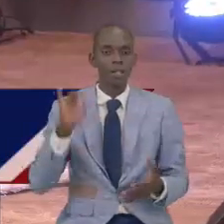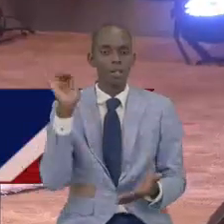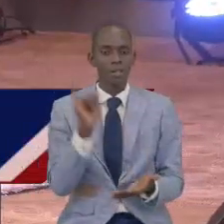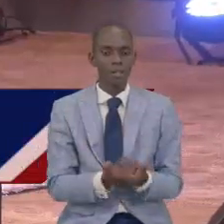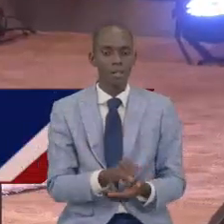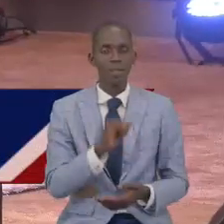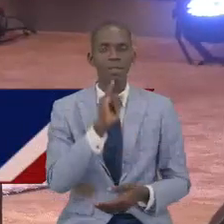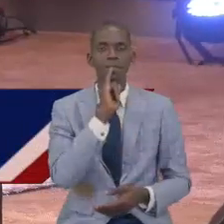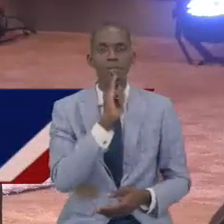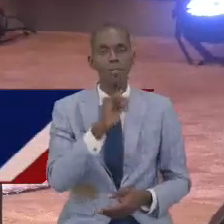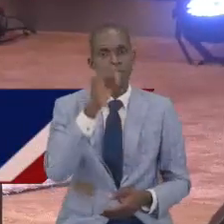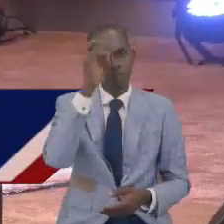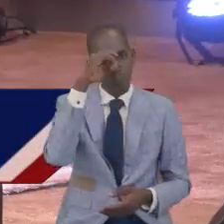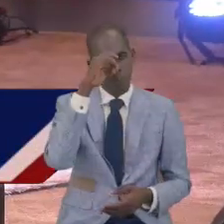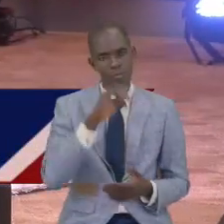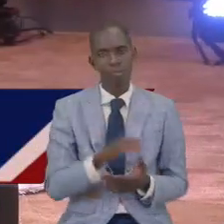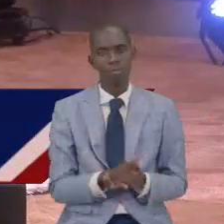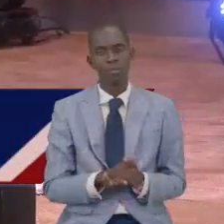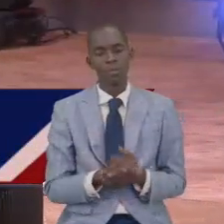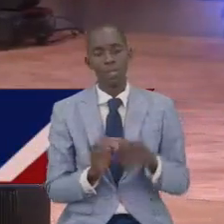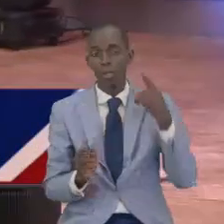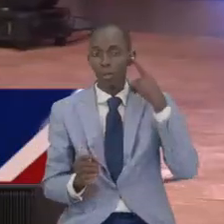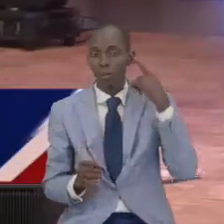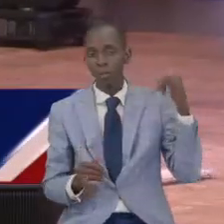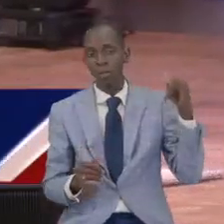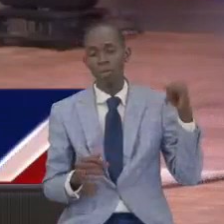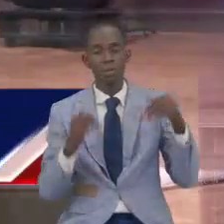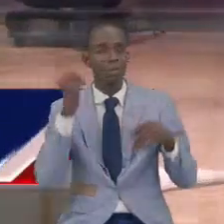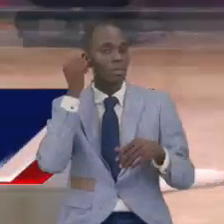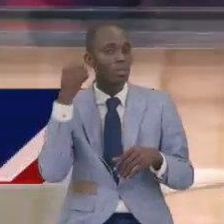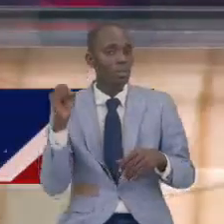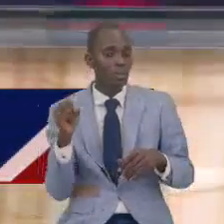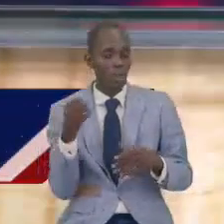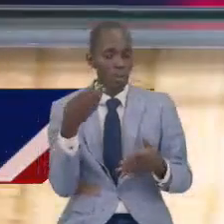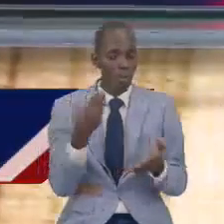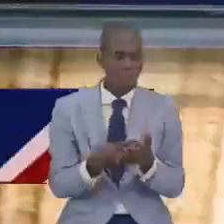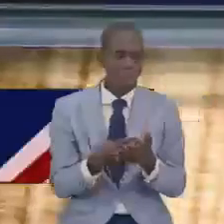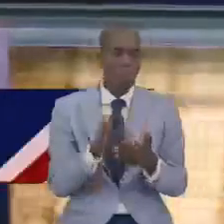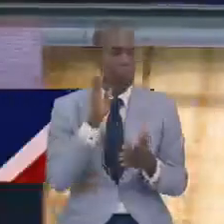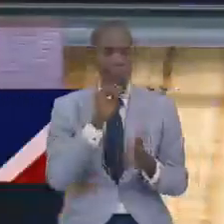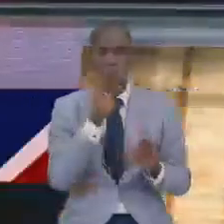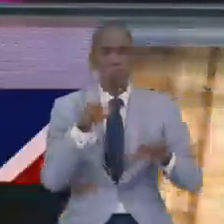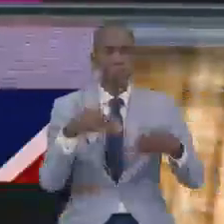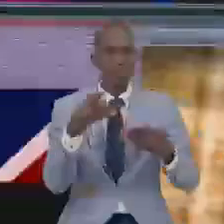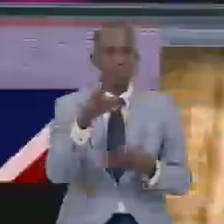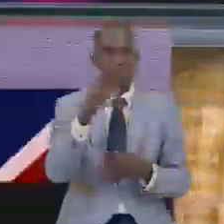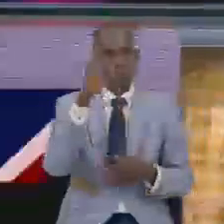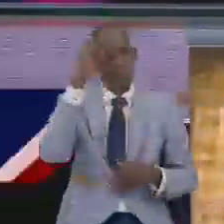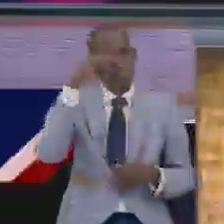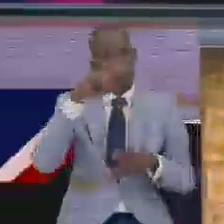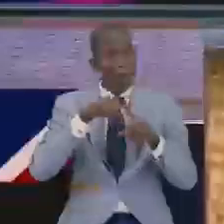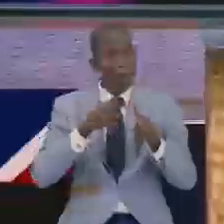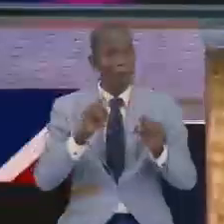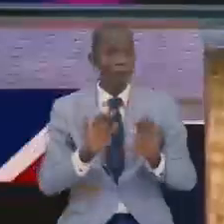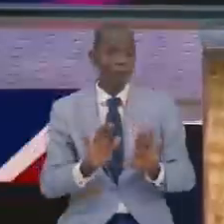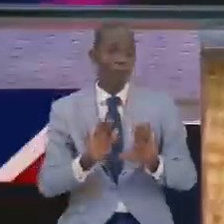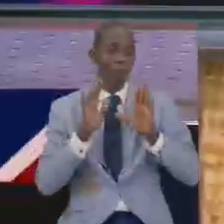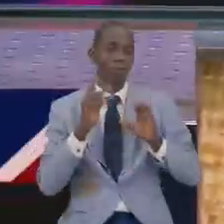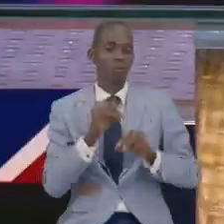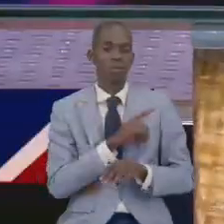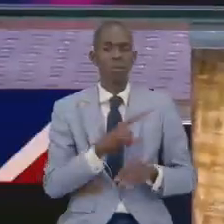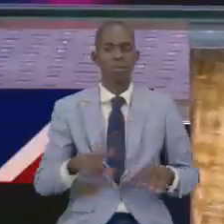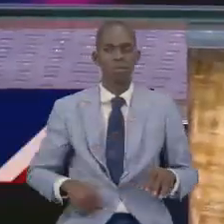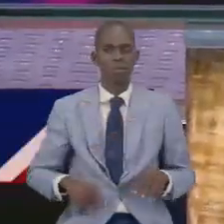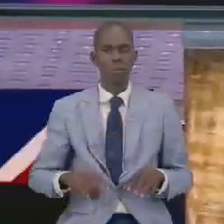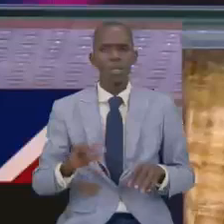wisdom. Gold and silver, money, will not give us that wisdom, but the fear of the Lord. I